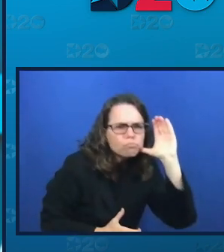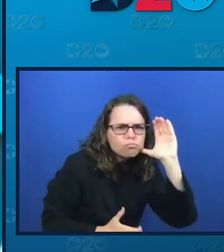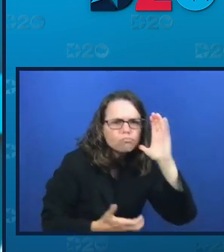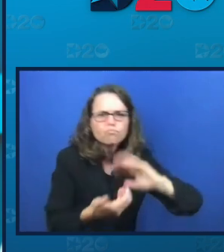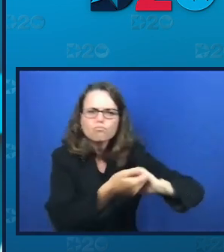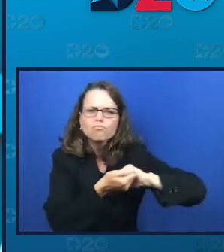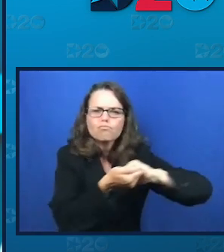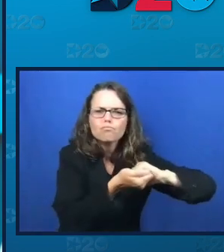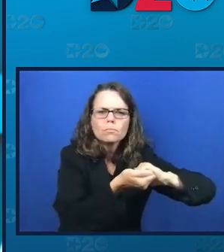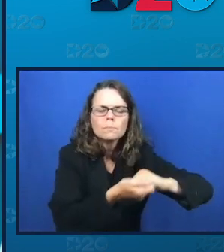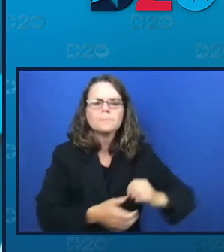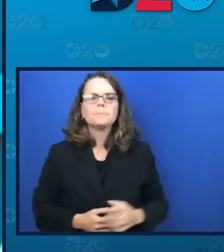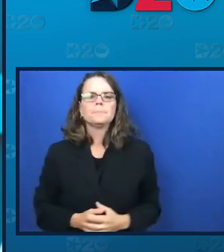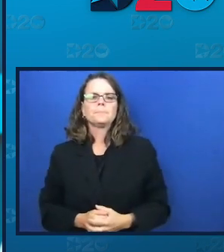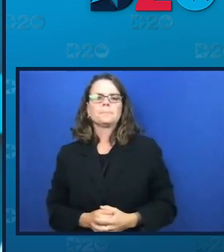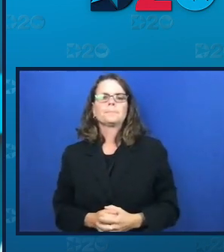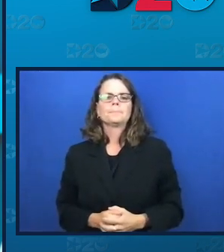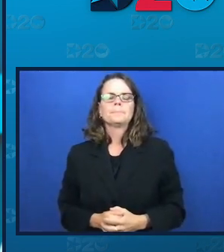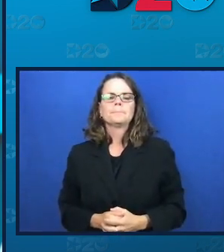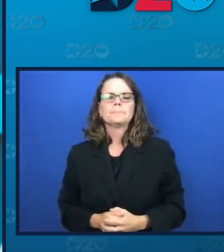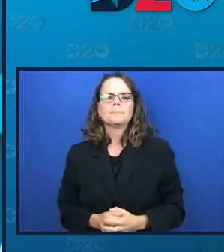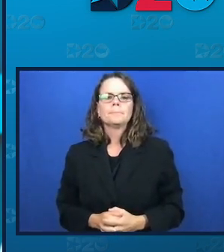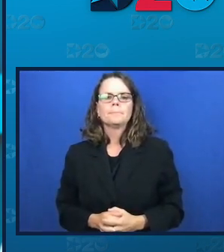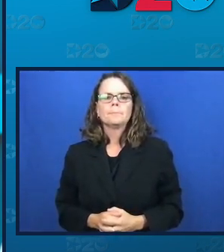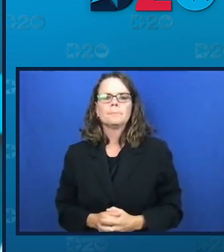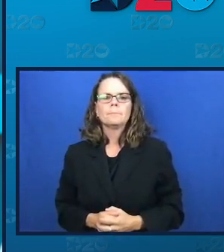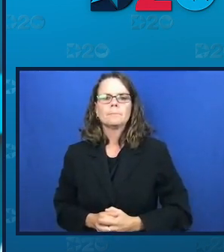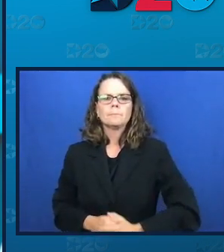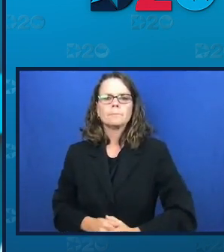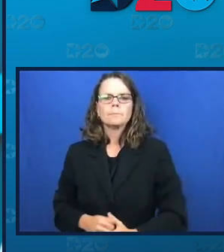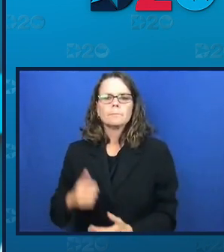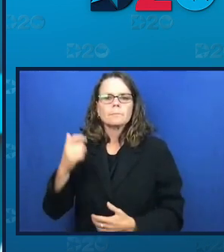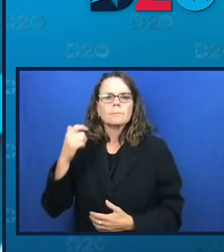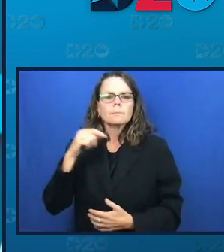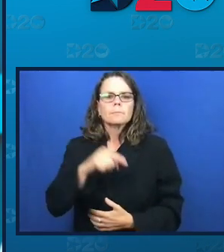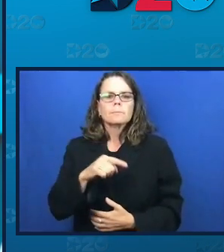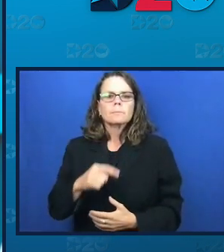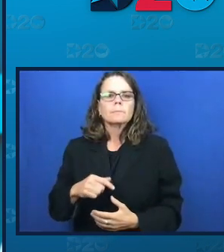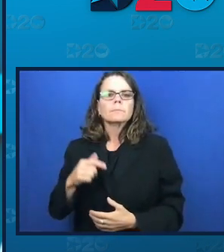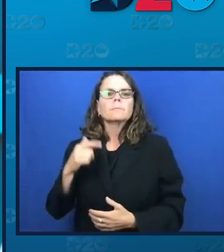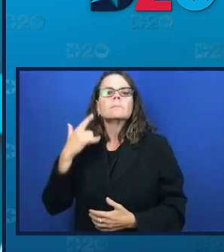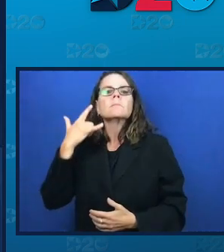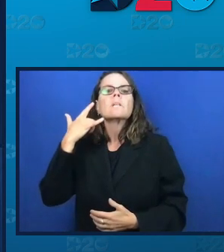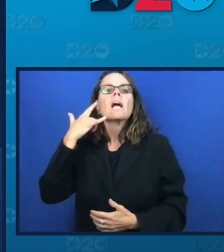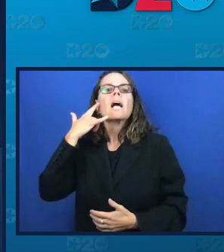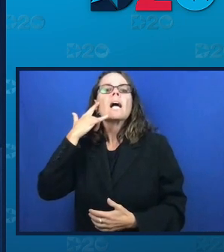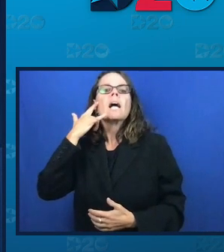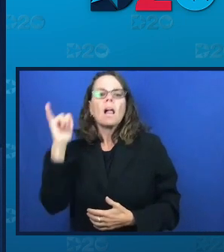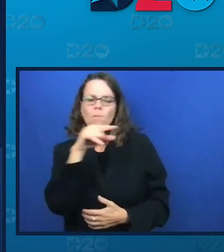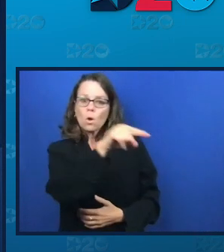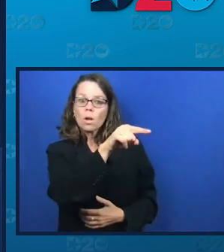dangerous wildfires raging throughout the state. Please welcome Governor Gavin Newsom.